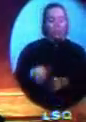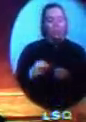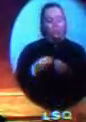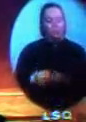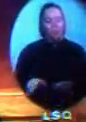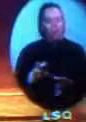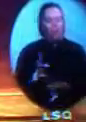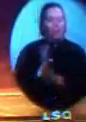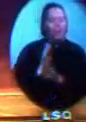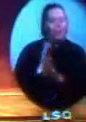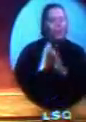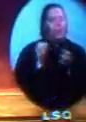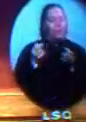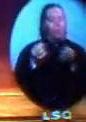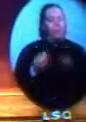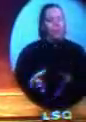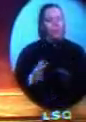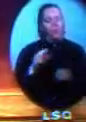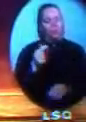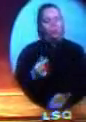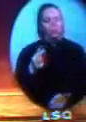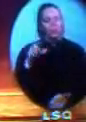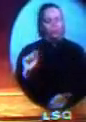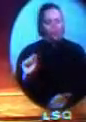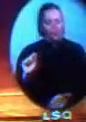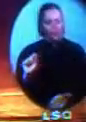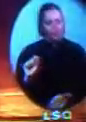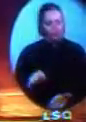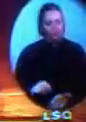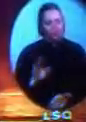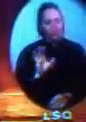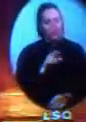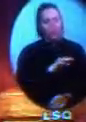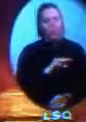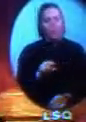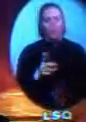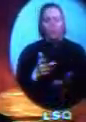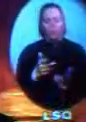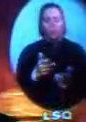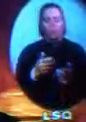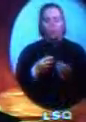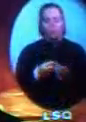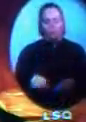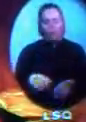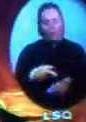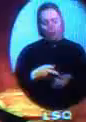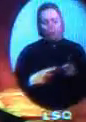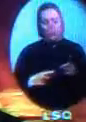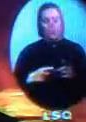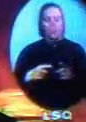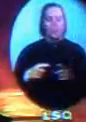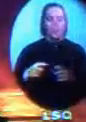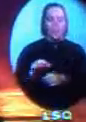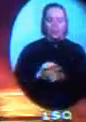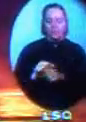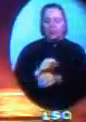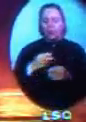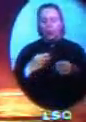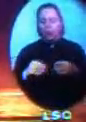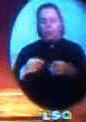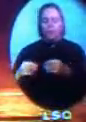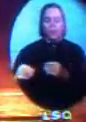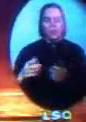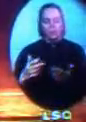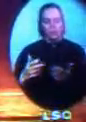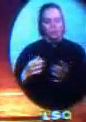G20. I guess to the Conservatives, losing more than half your business at the height of the tourist season isn't an inconvenience if you live in